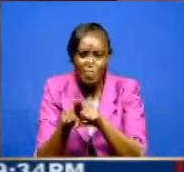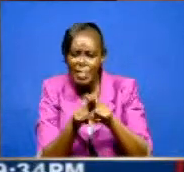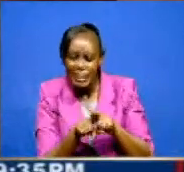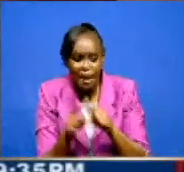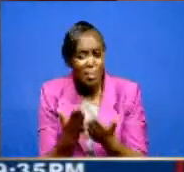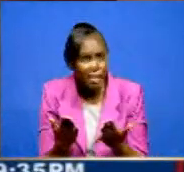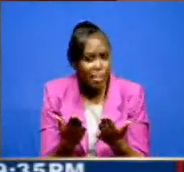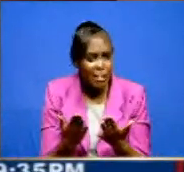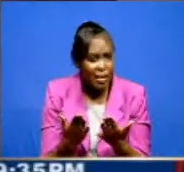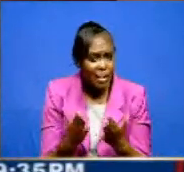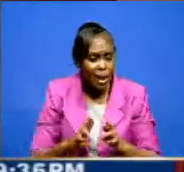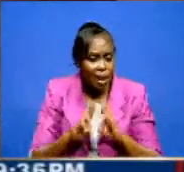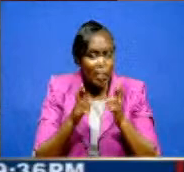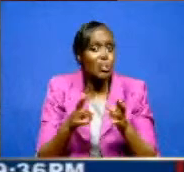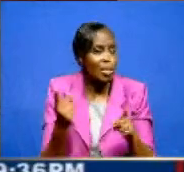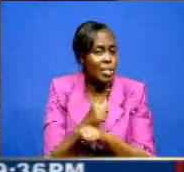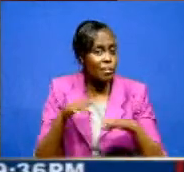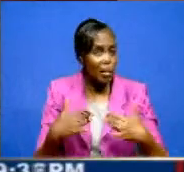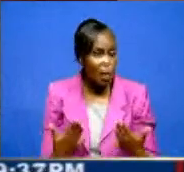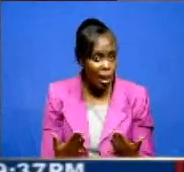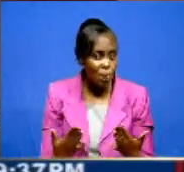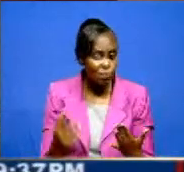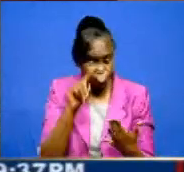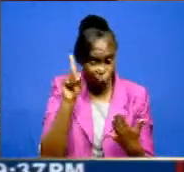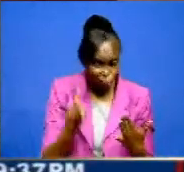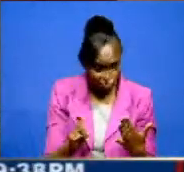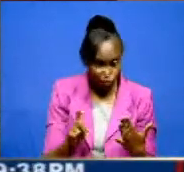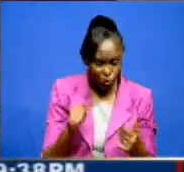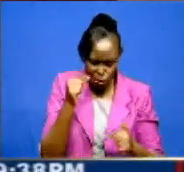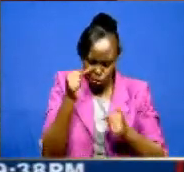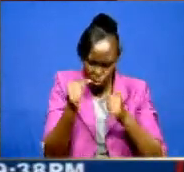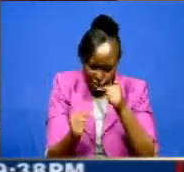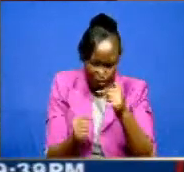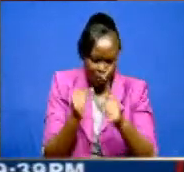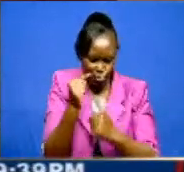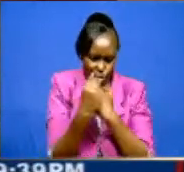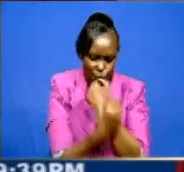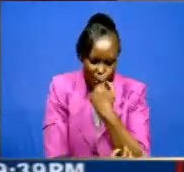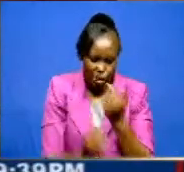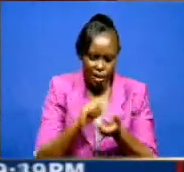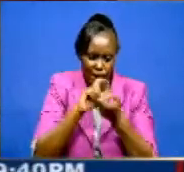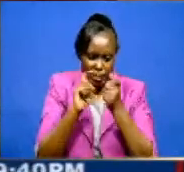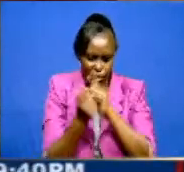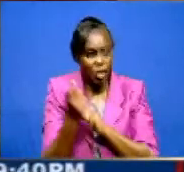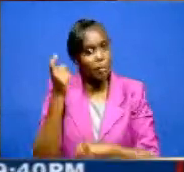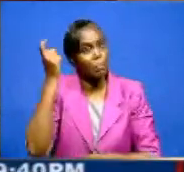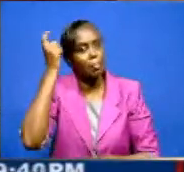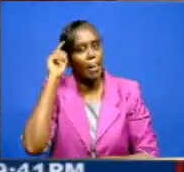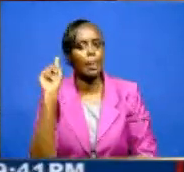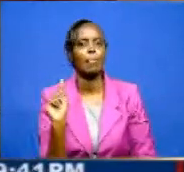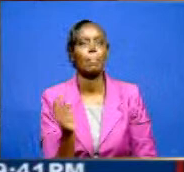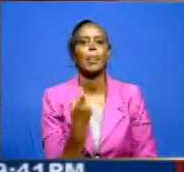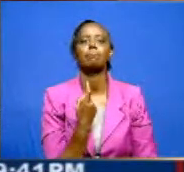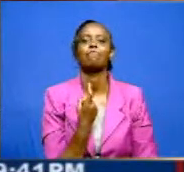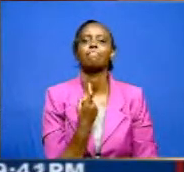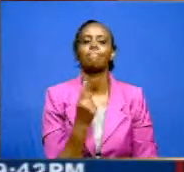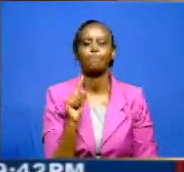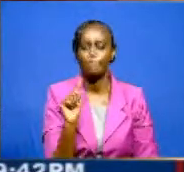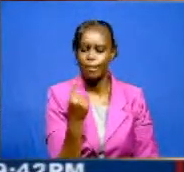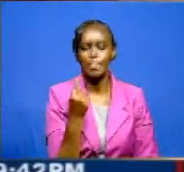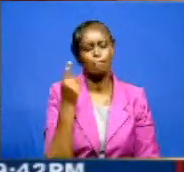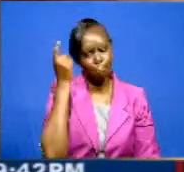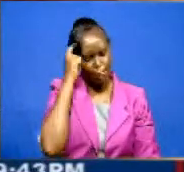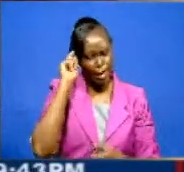We are going to continue in this in perpetual poverty unless we change our mindset. And our mindset, Mr.